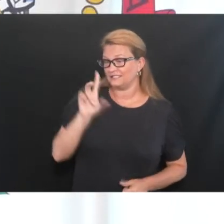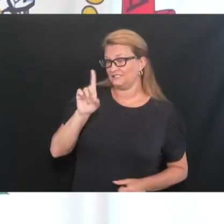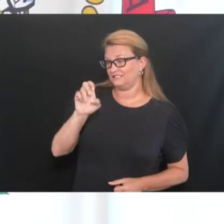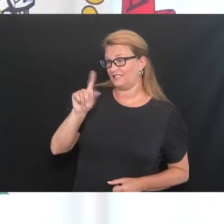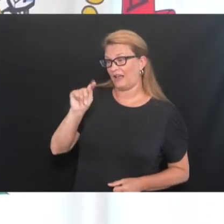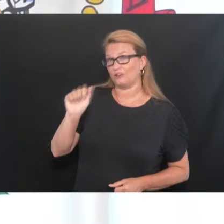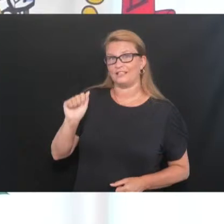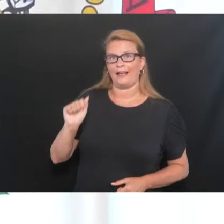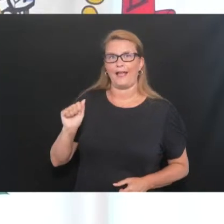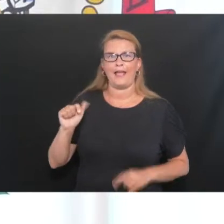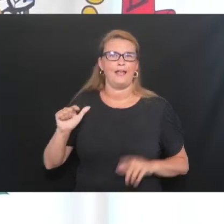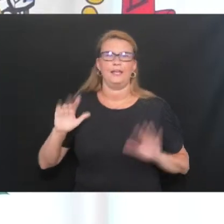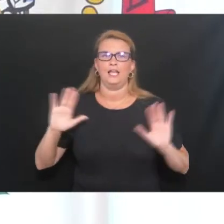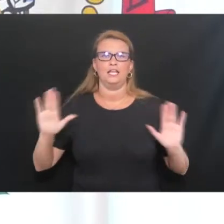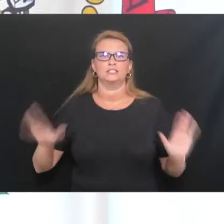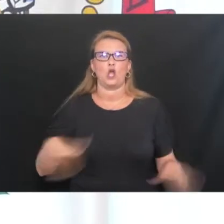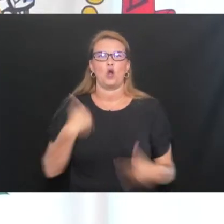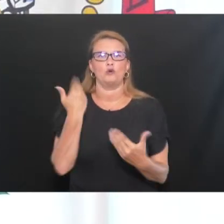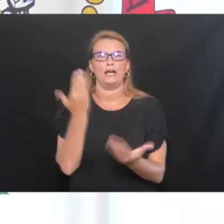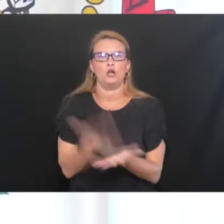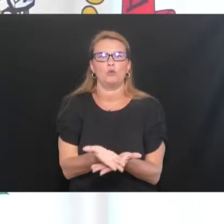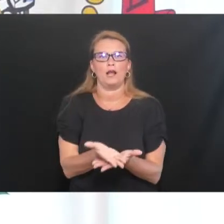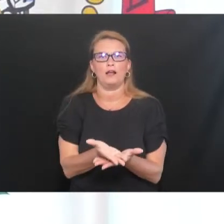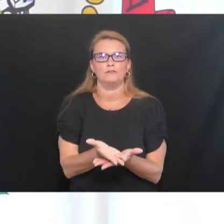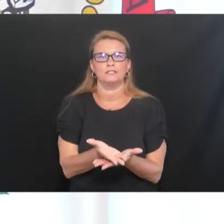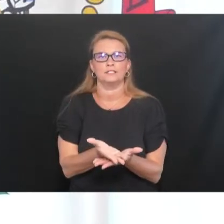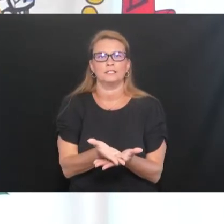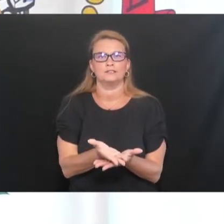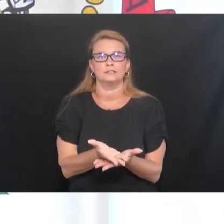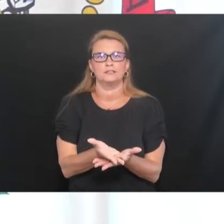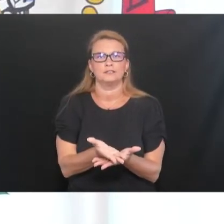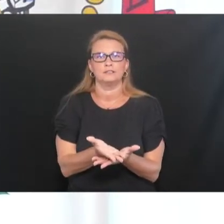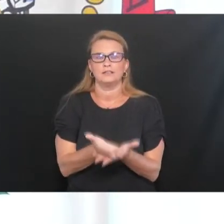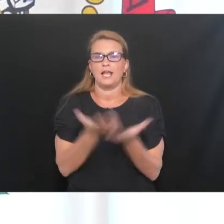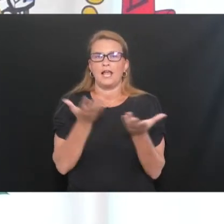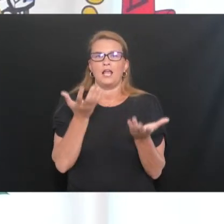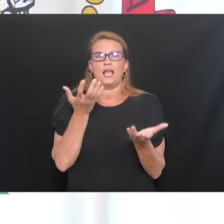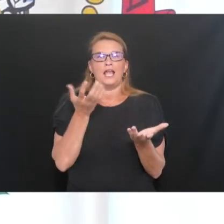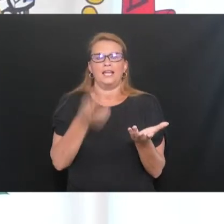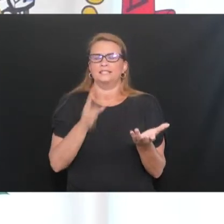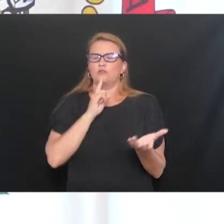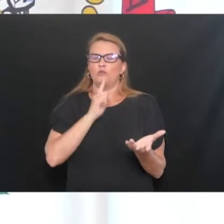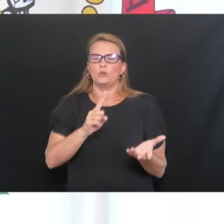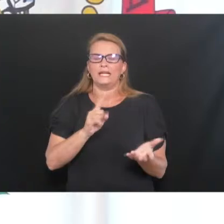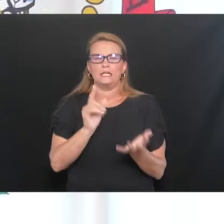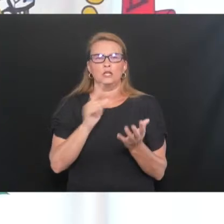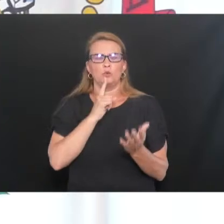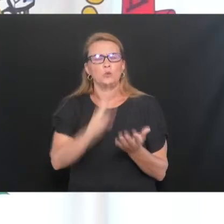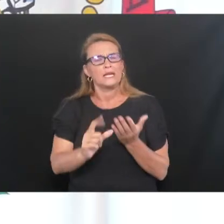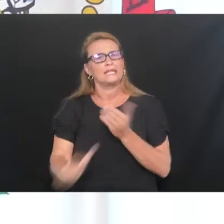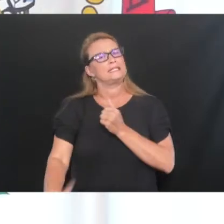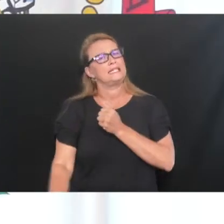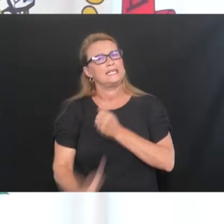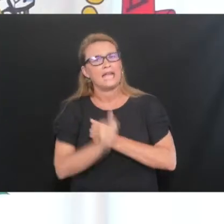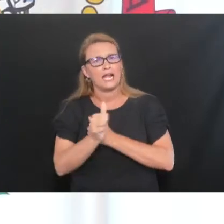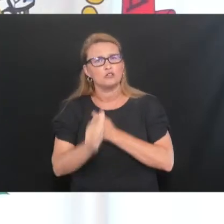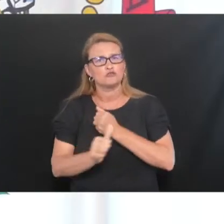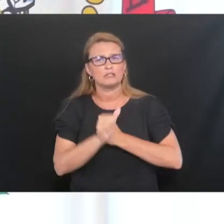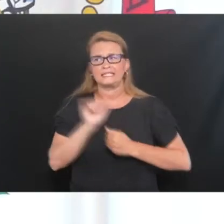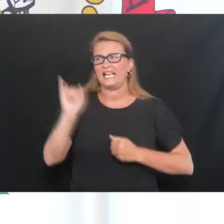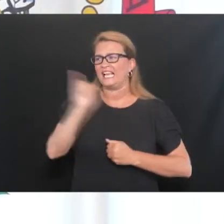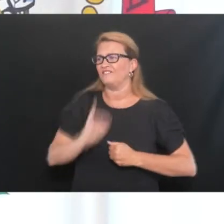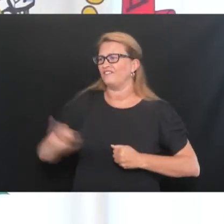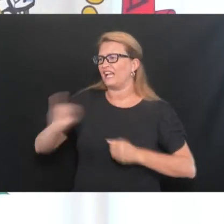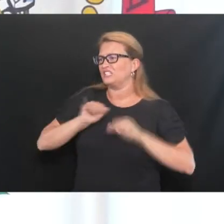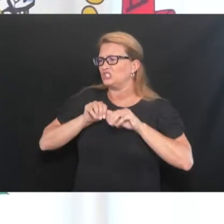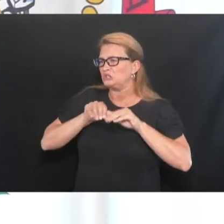our doorstep. It's already here in a lot of ways. It is 1,000 times more infectious,